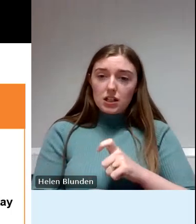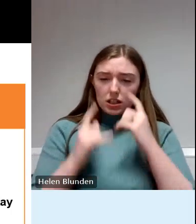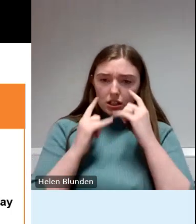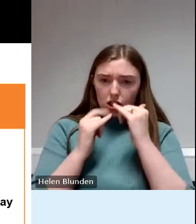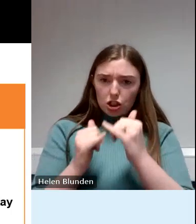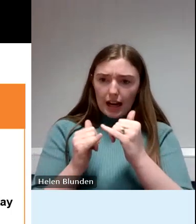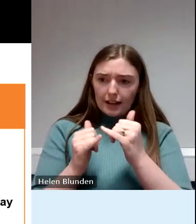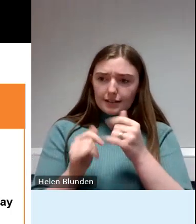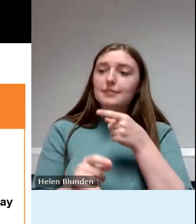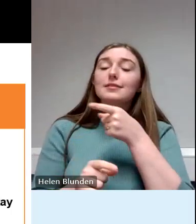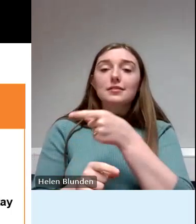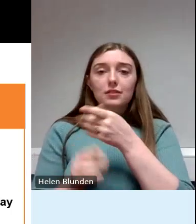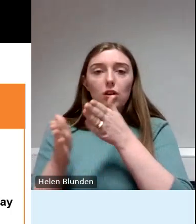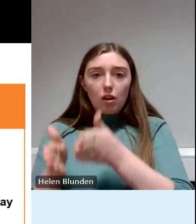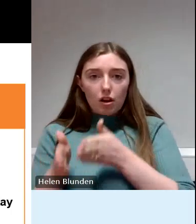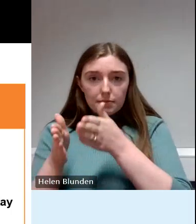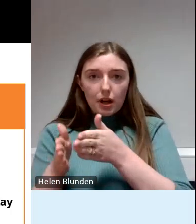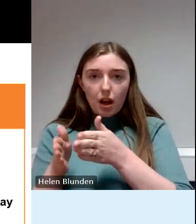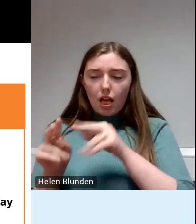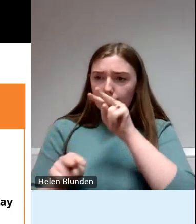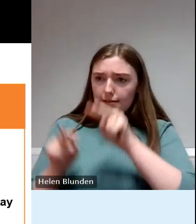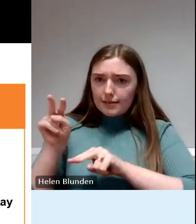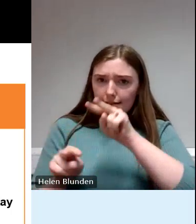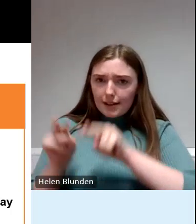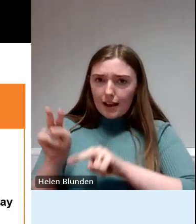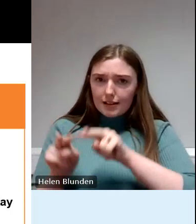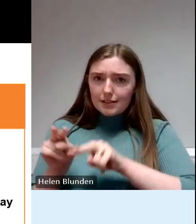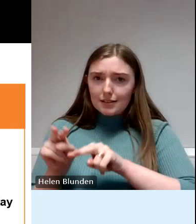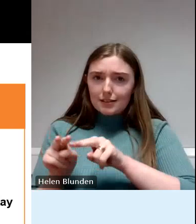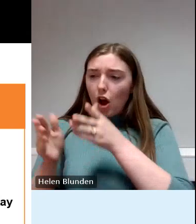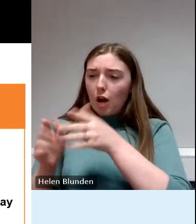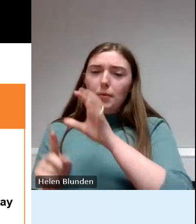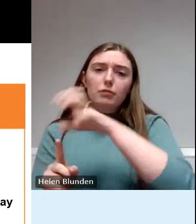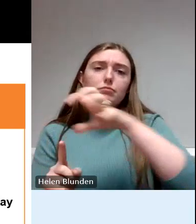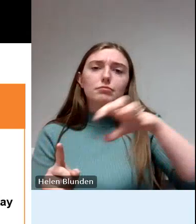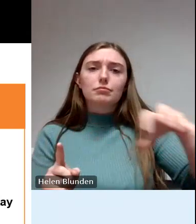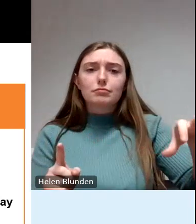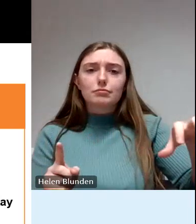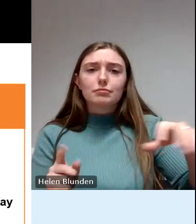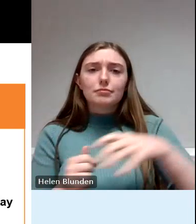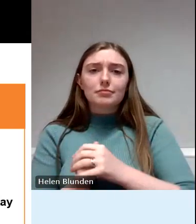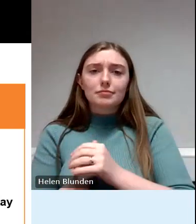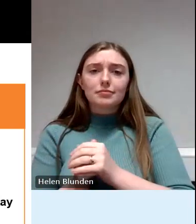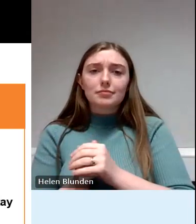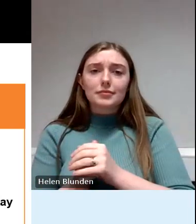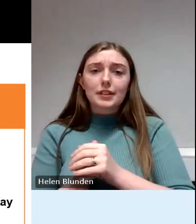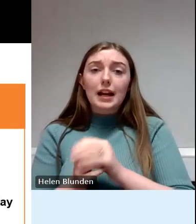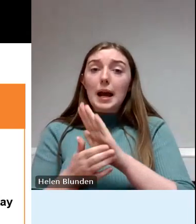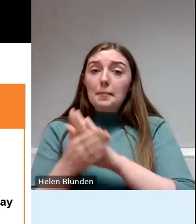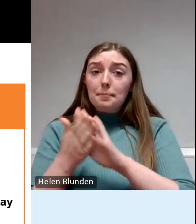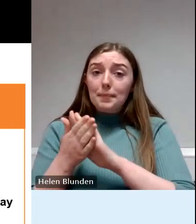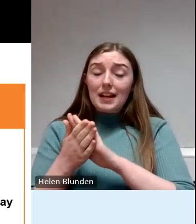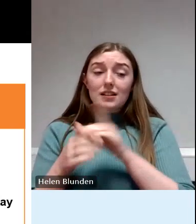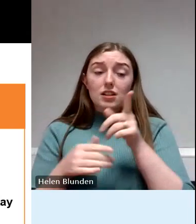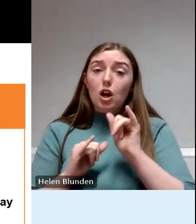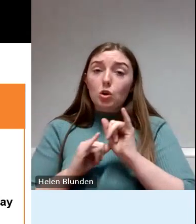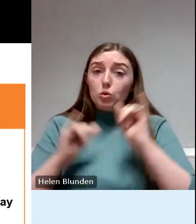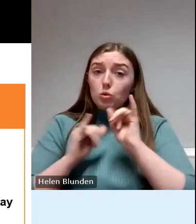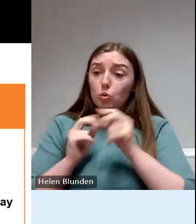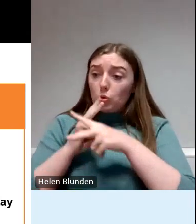hospital, one of our hospitals, I should say. And that means that our acute care colleagues,